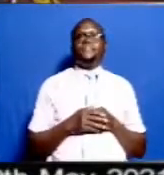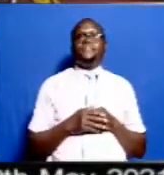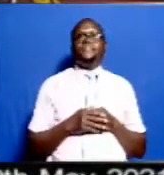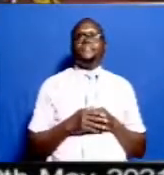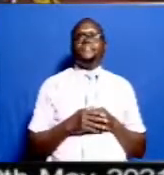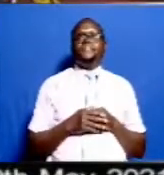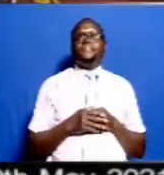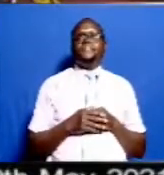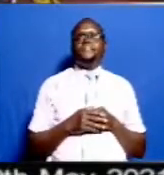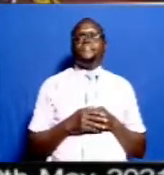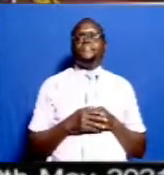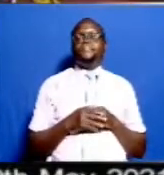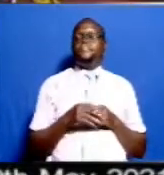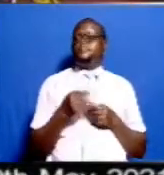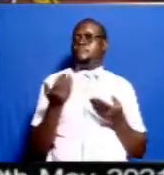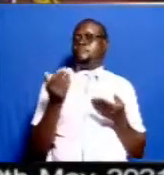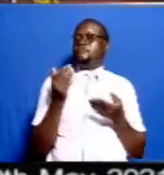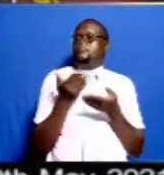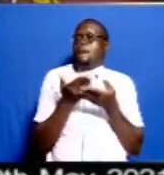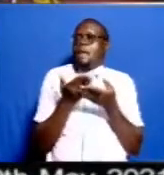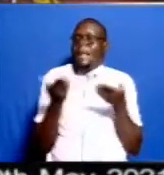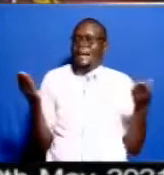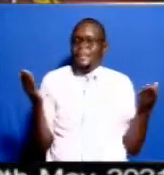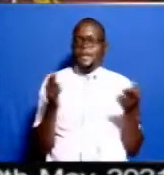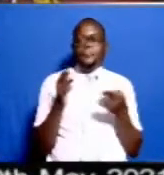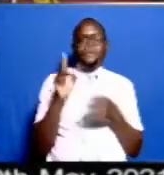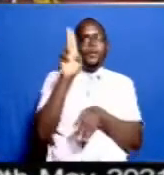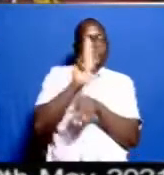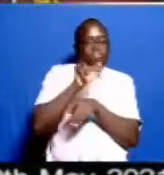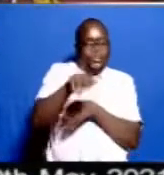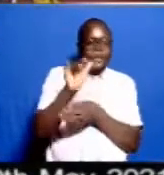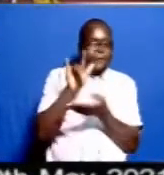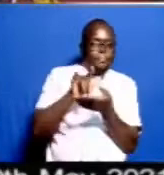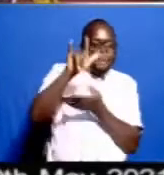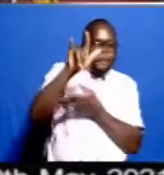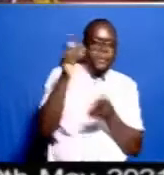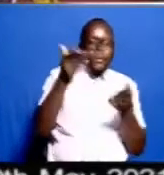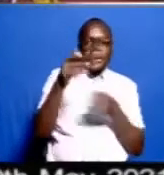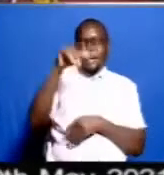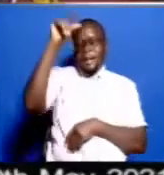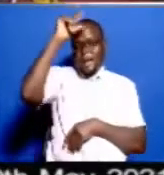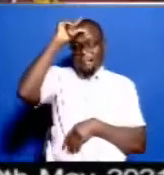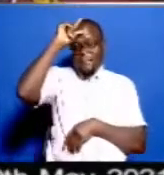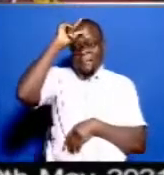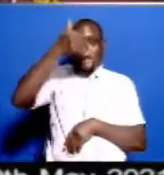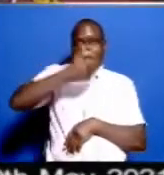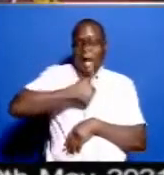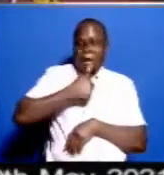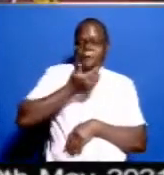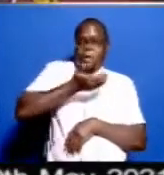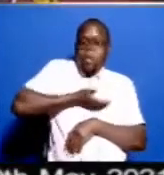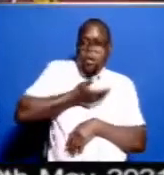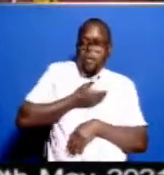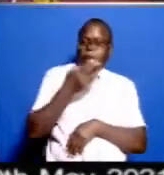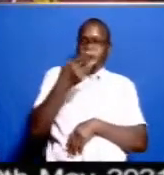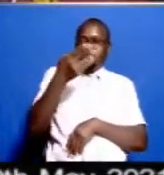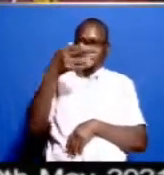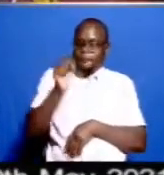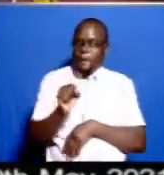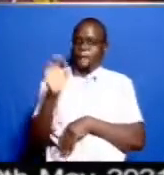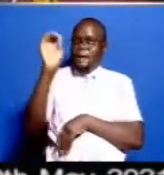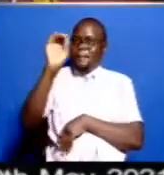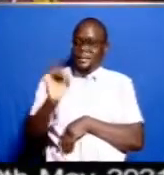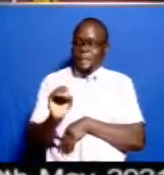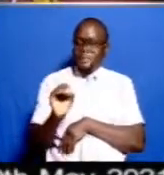is to exempt an airline, including its subsidiaries, where the government owns at least 45% of its shares